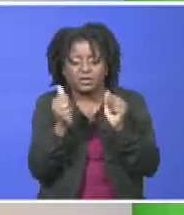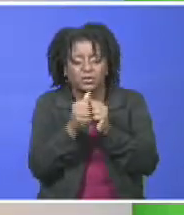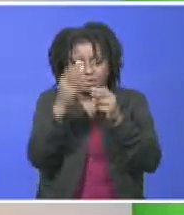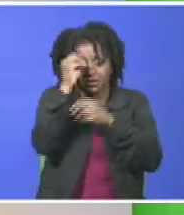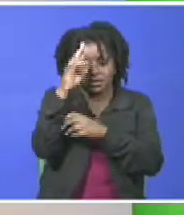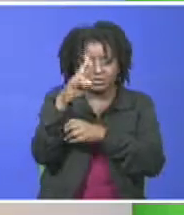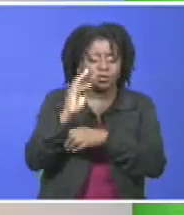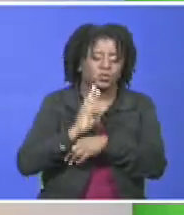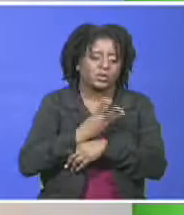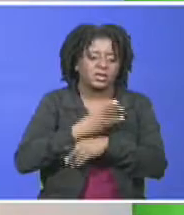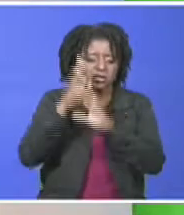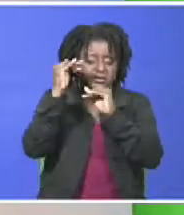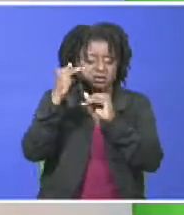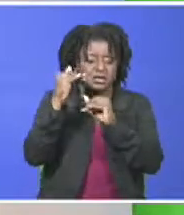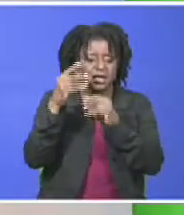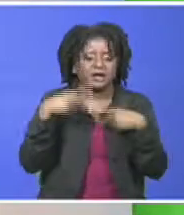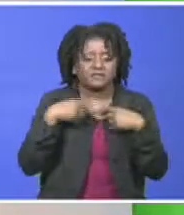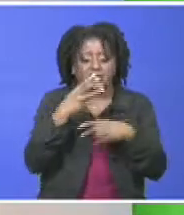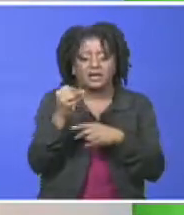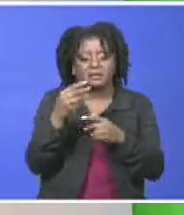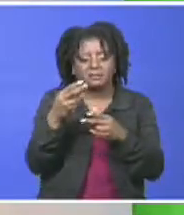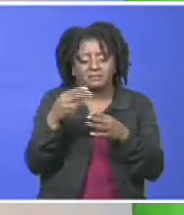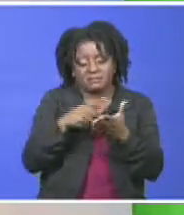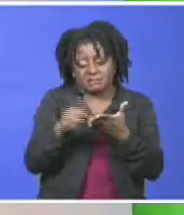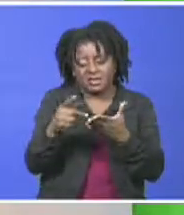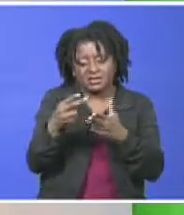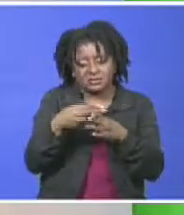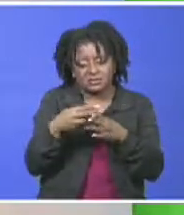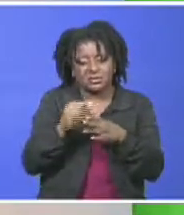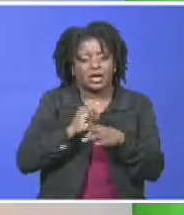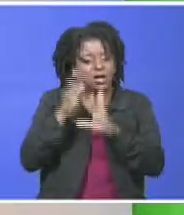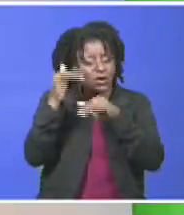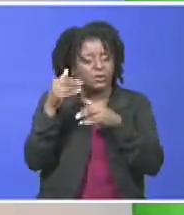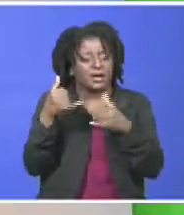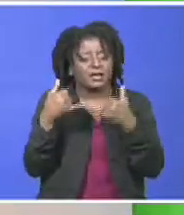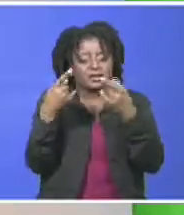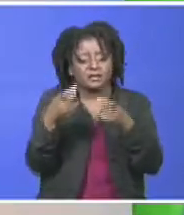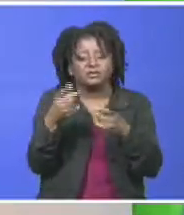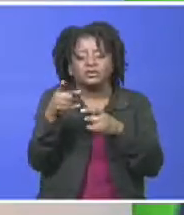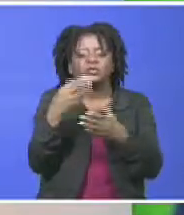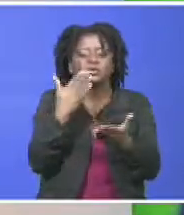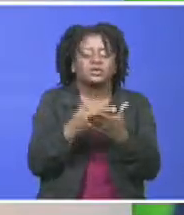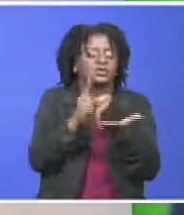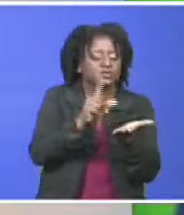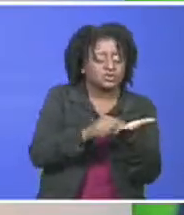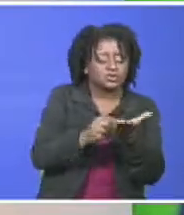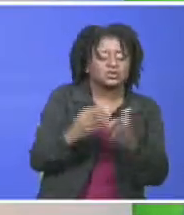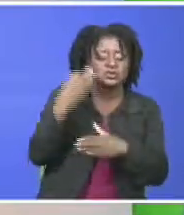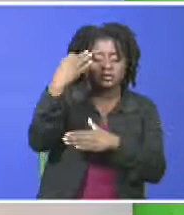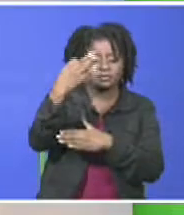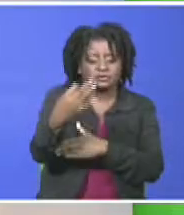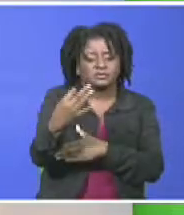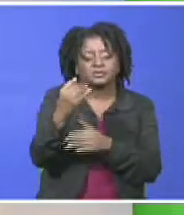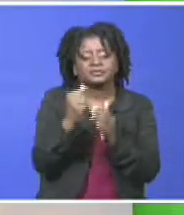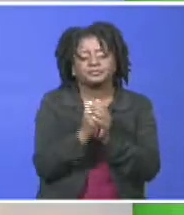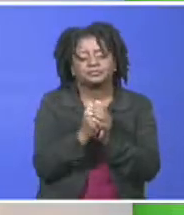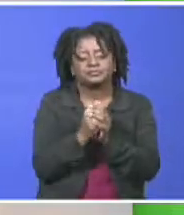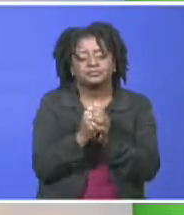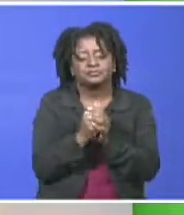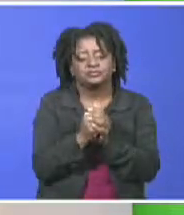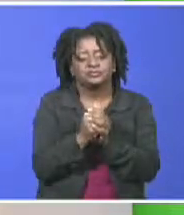looking forward to having them paid in short order. So I hope that I'll be able to give you some good news going forward.